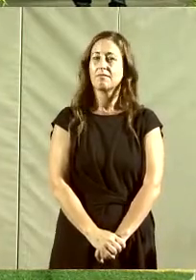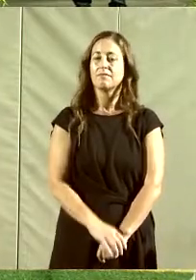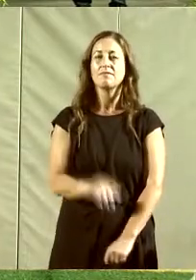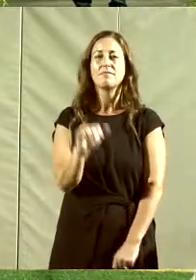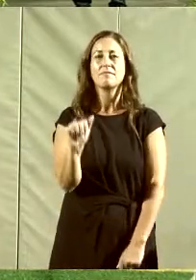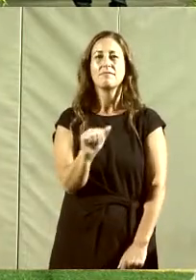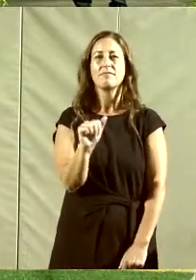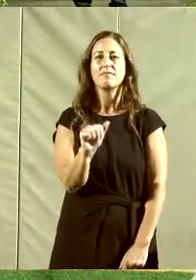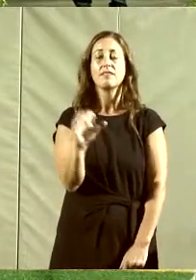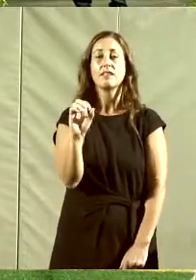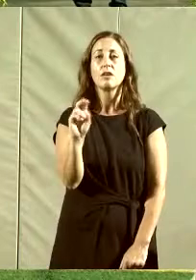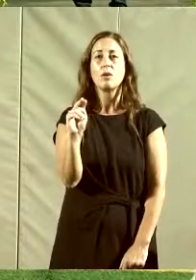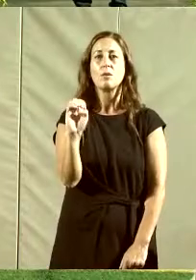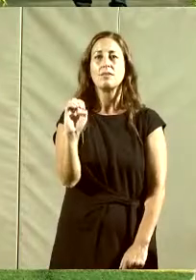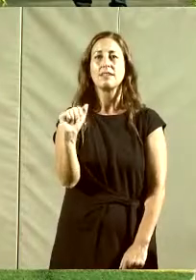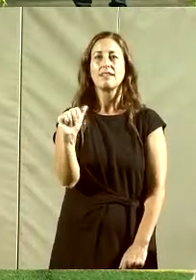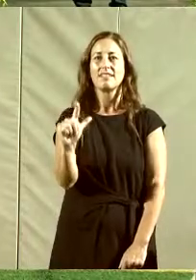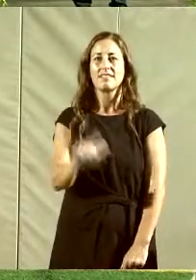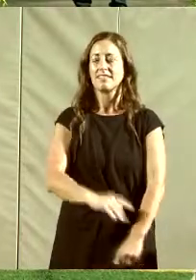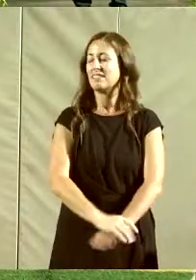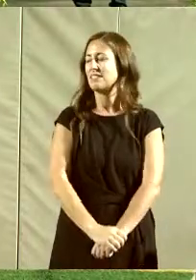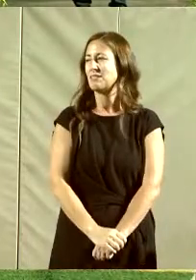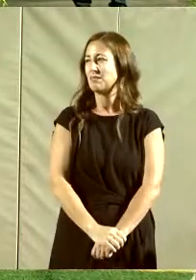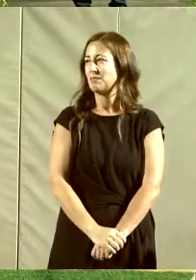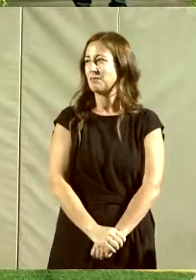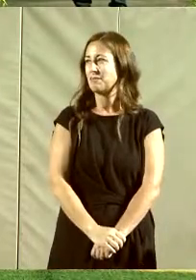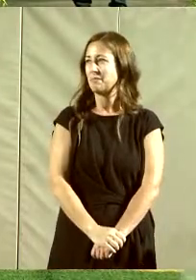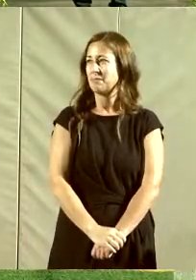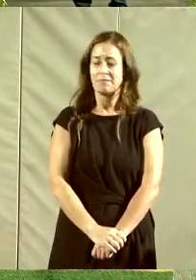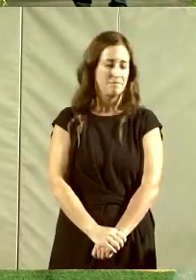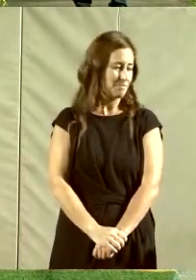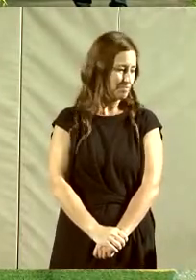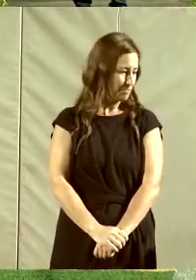Aiden Teller O'Neill.